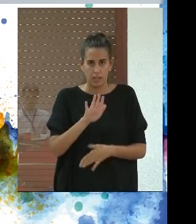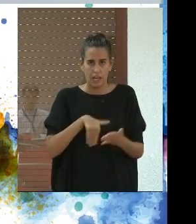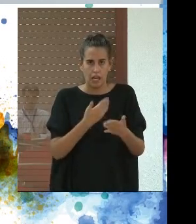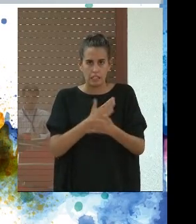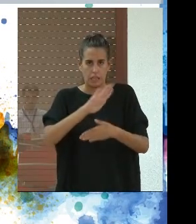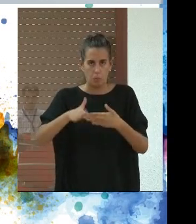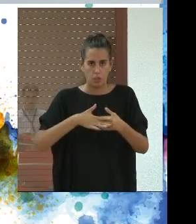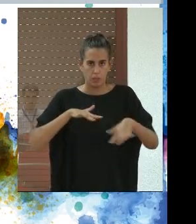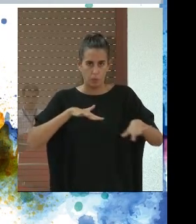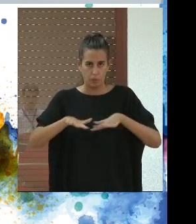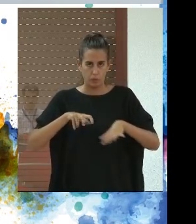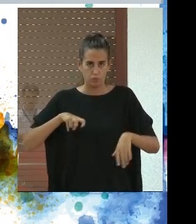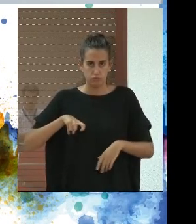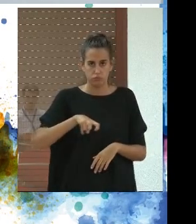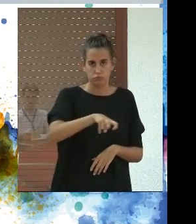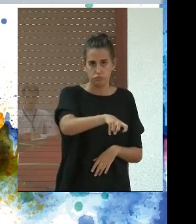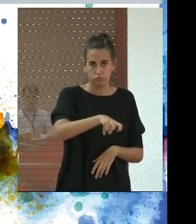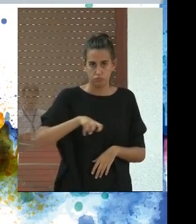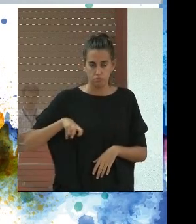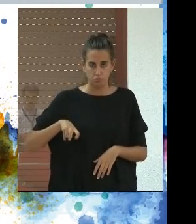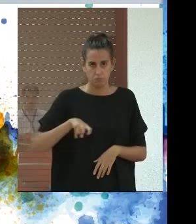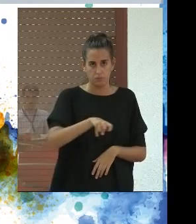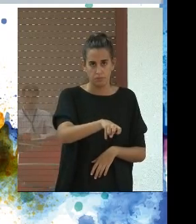that 10 minutes afterwards,